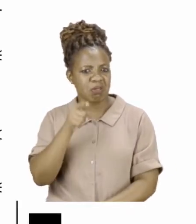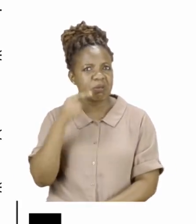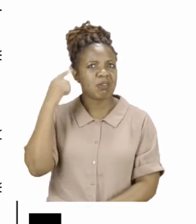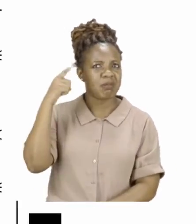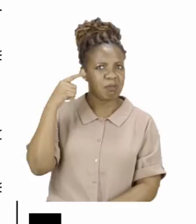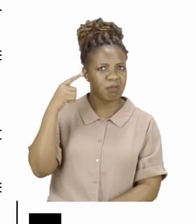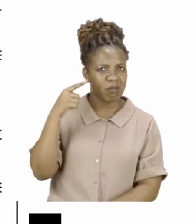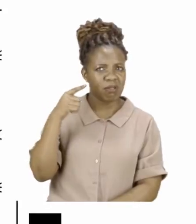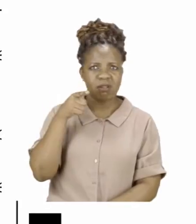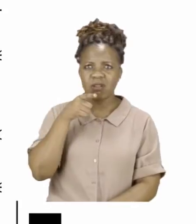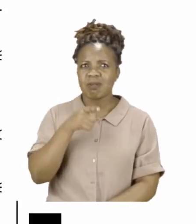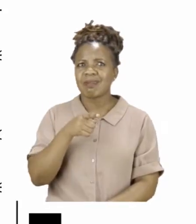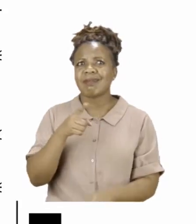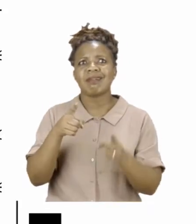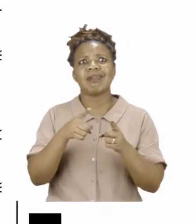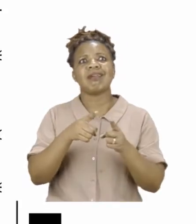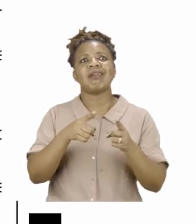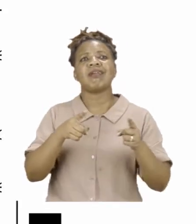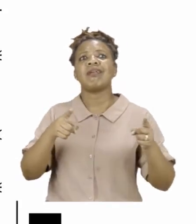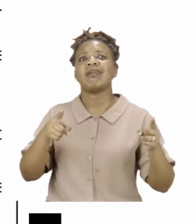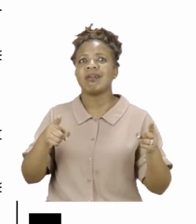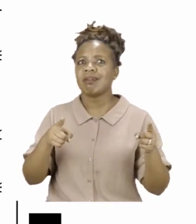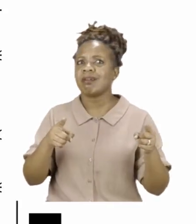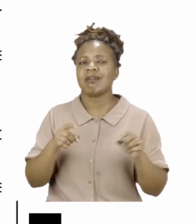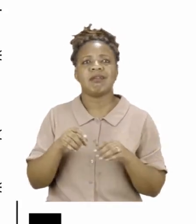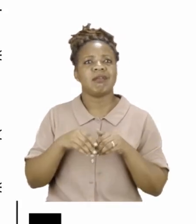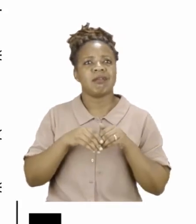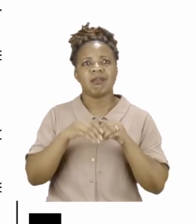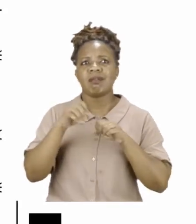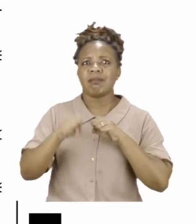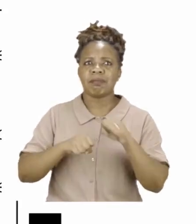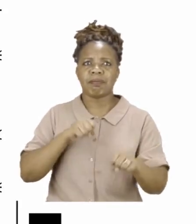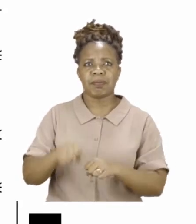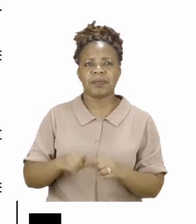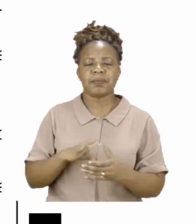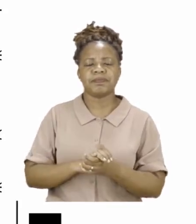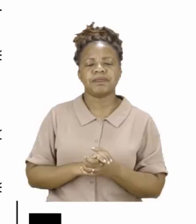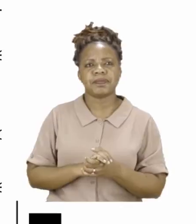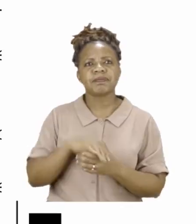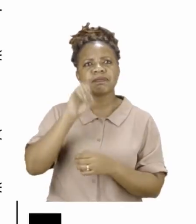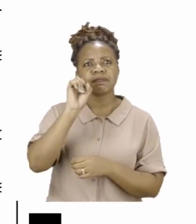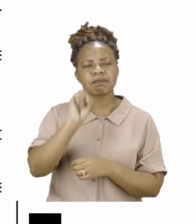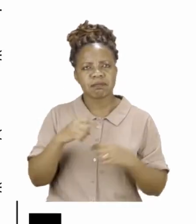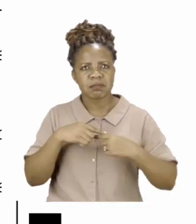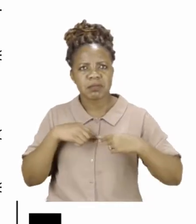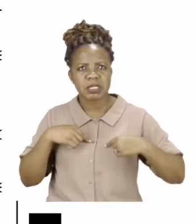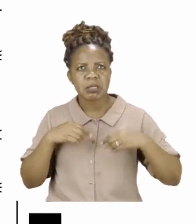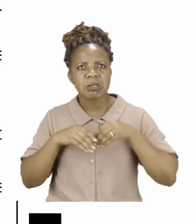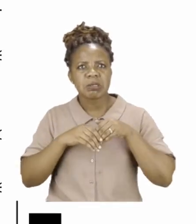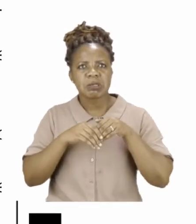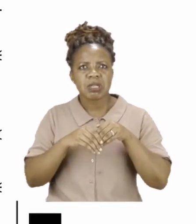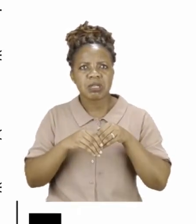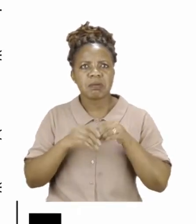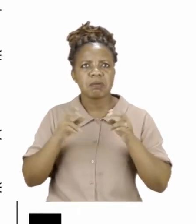by train? I hope not. That is a bumpy ride and it could take